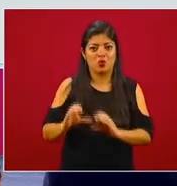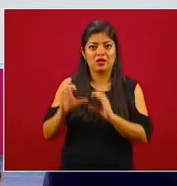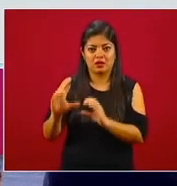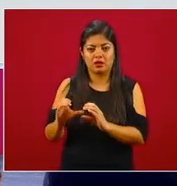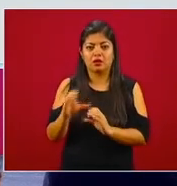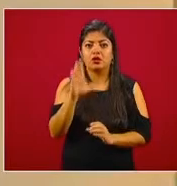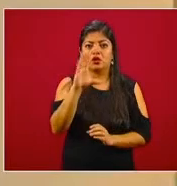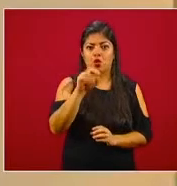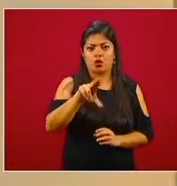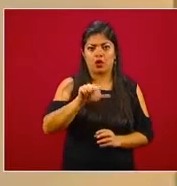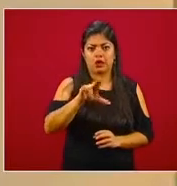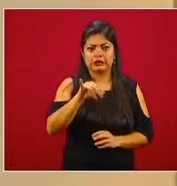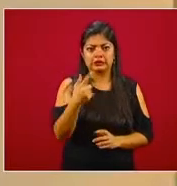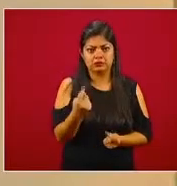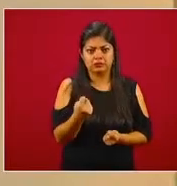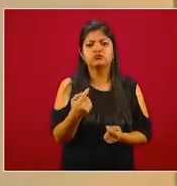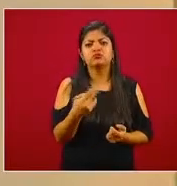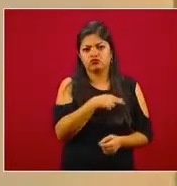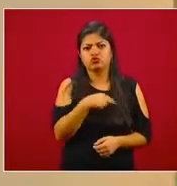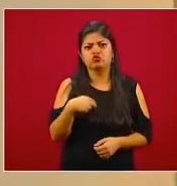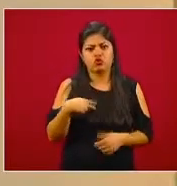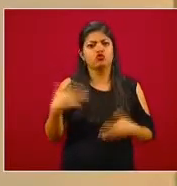join with our capacities.